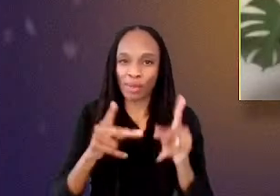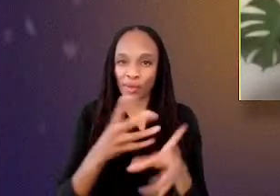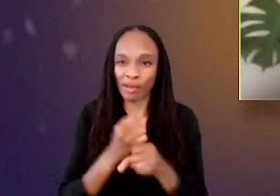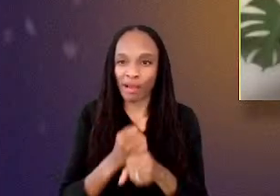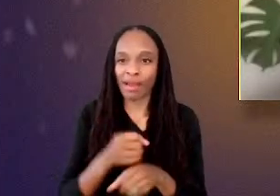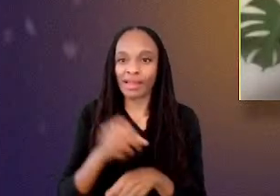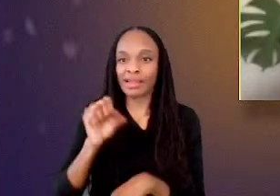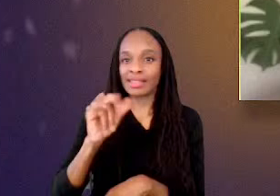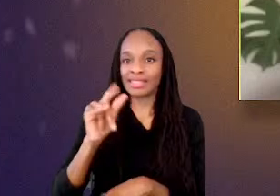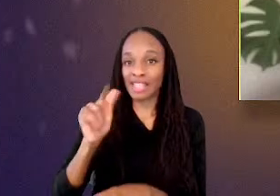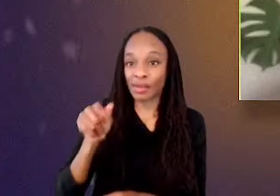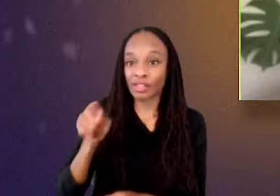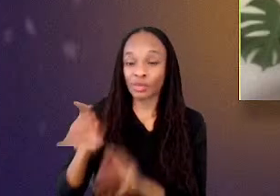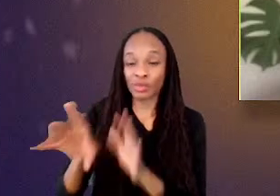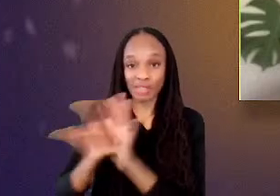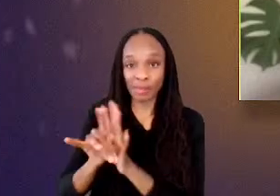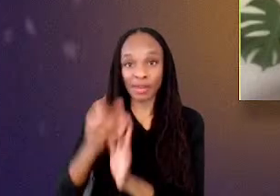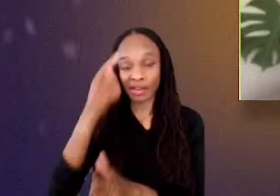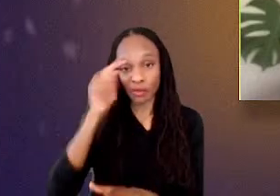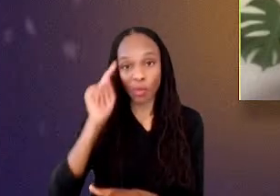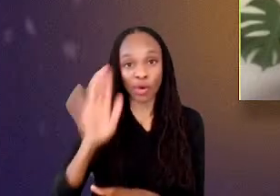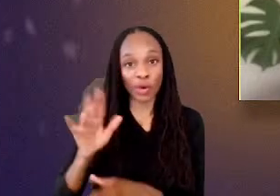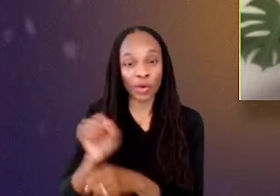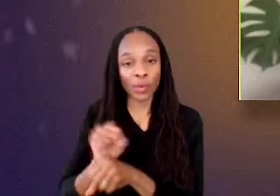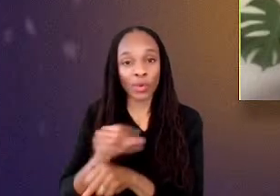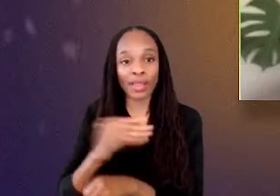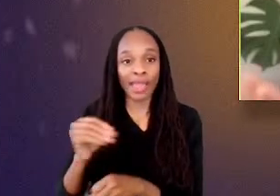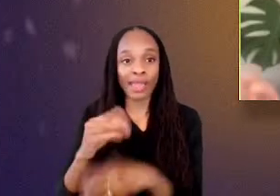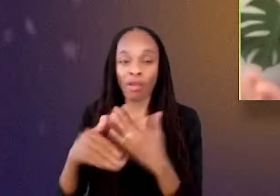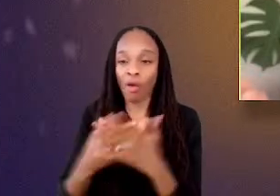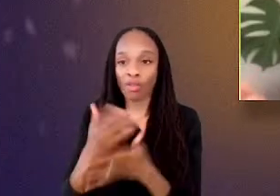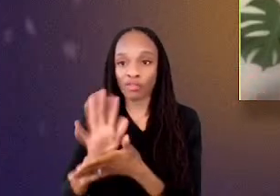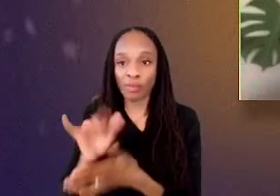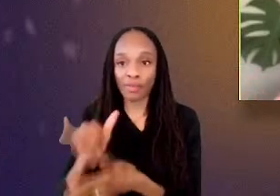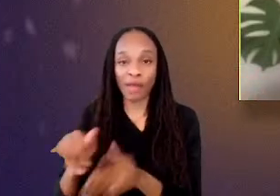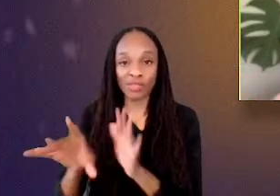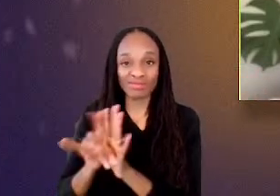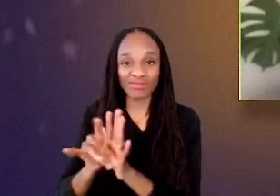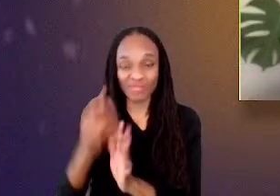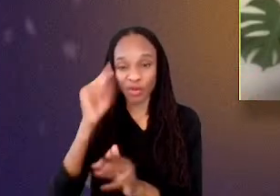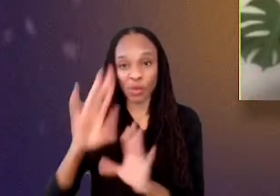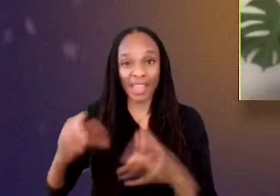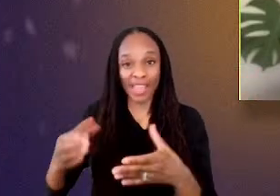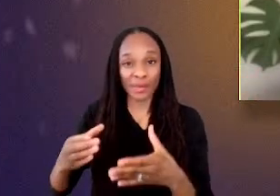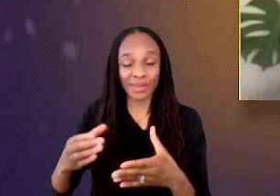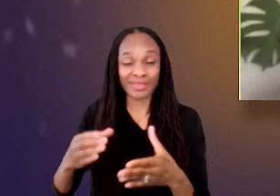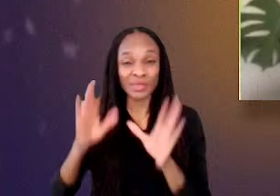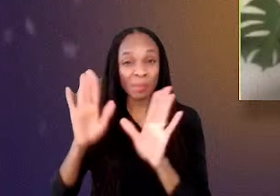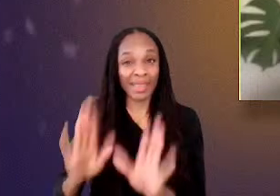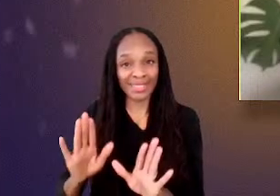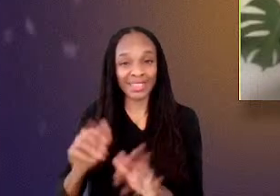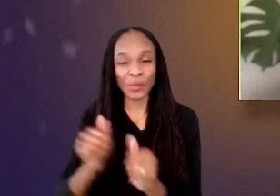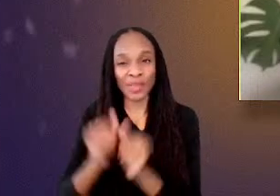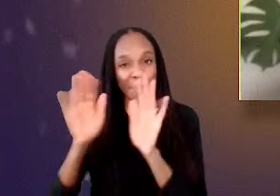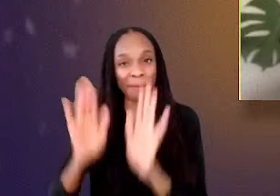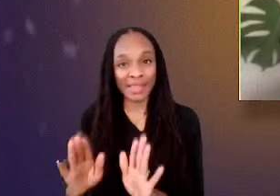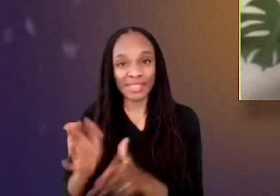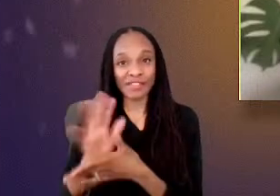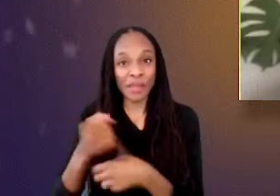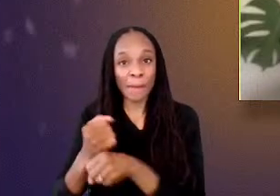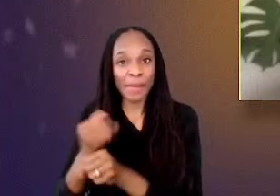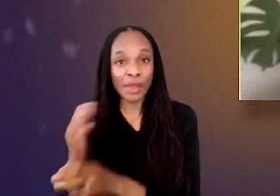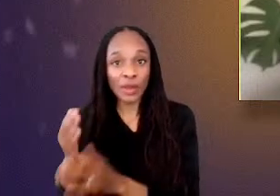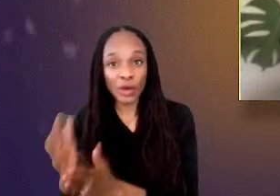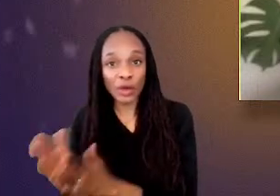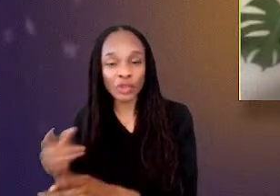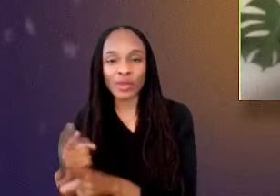Indie Spirit Award, and all of the films that were nominated in your category were amazing, and were like amazing filmmakers, right? So it's not to say that those awards don't